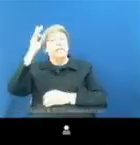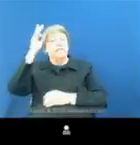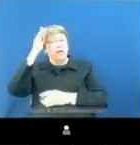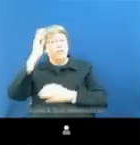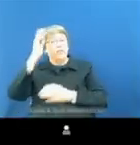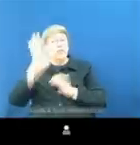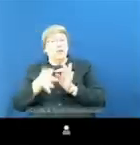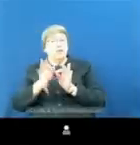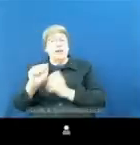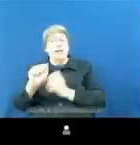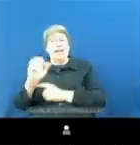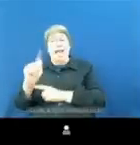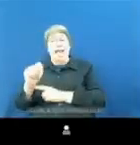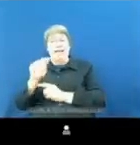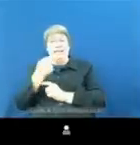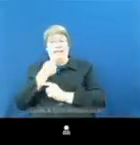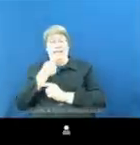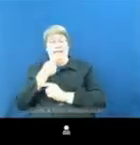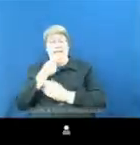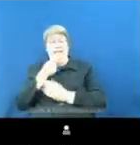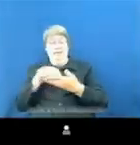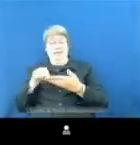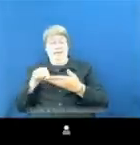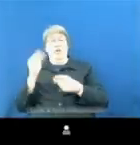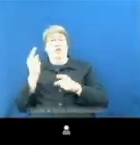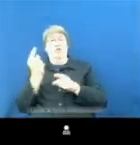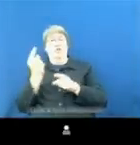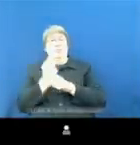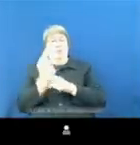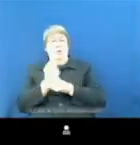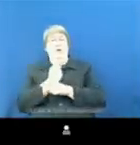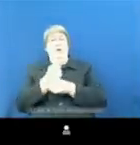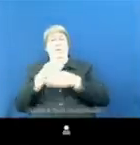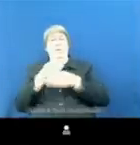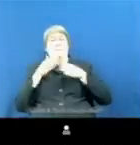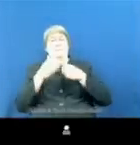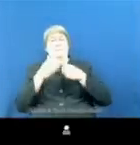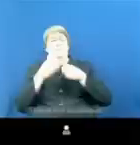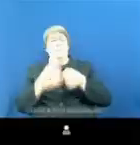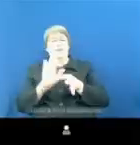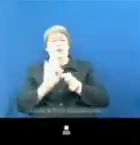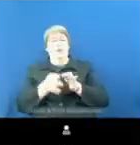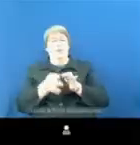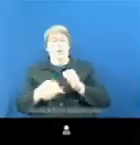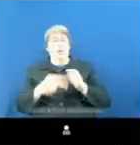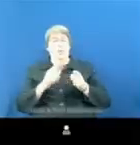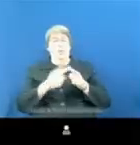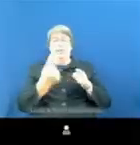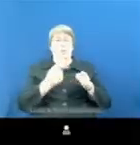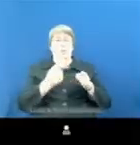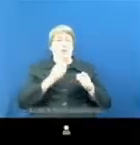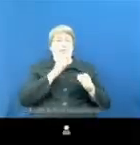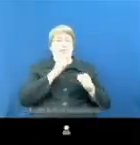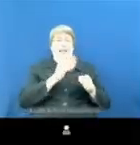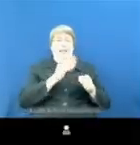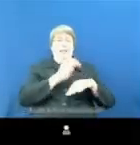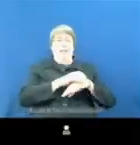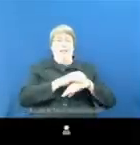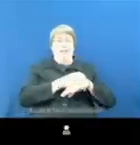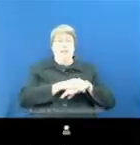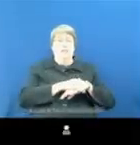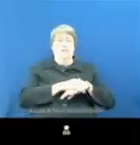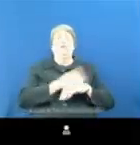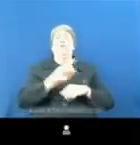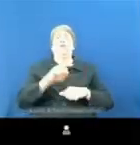forth that the proper mode of interpreting when there's a non-English speaking witness is in the consecutive mode.